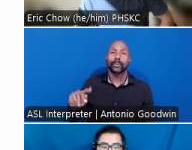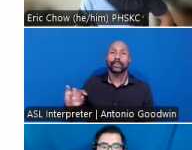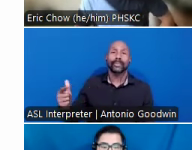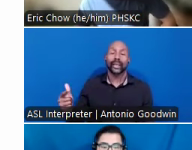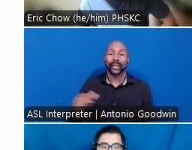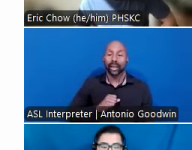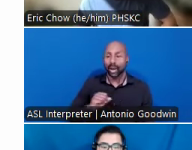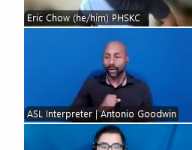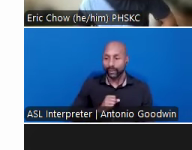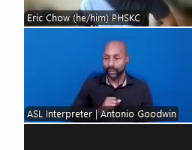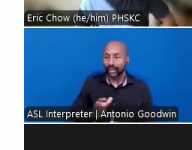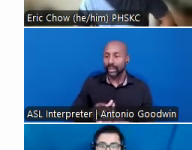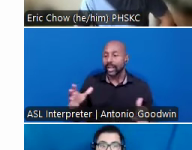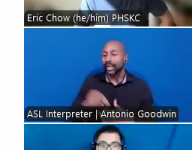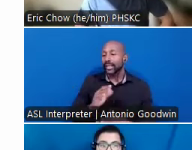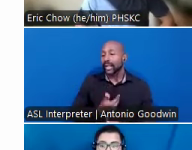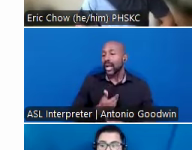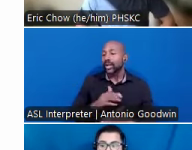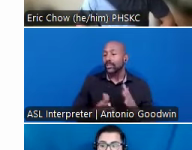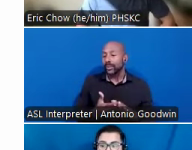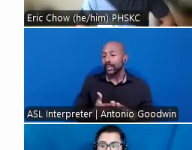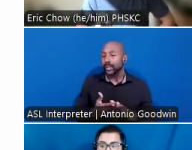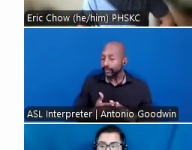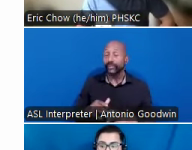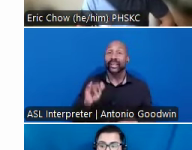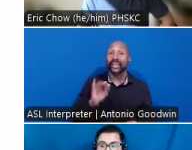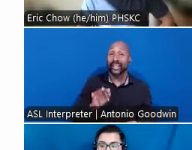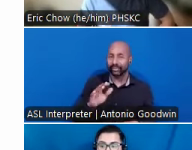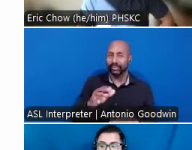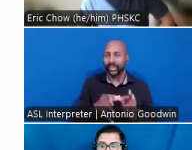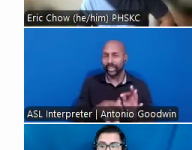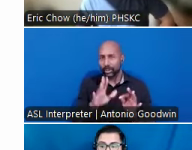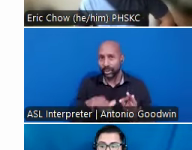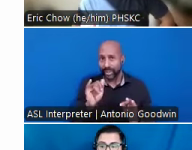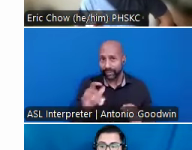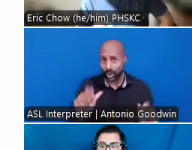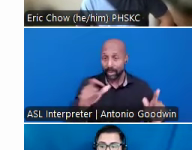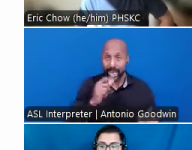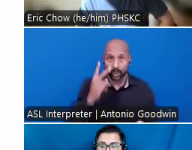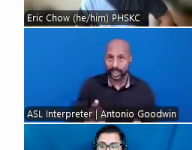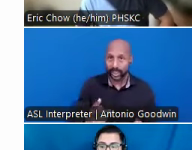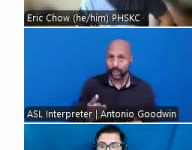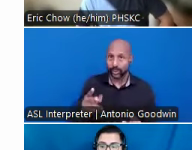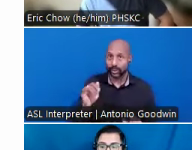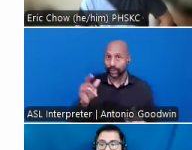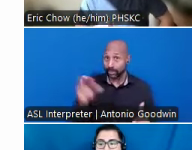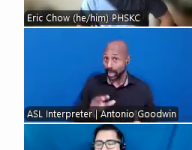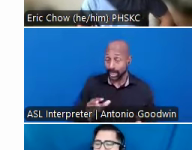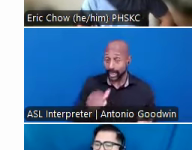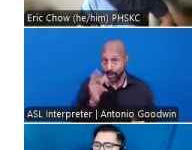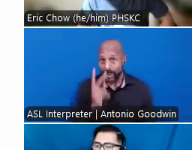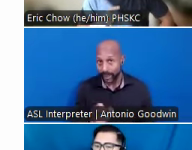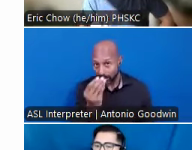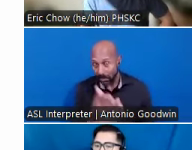Now, we talked a lot about vaccines. Now I'd like to talk a little bit about how vaccines work. How do they train our body to